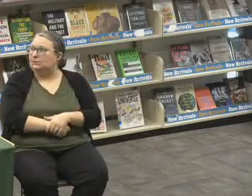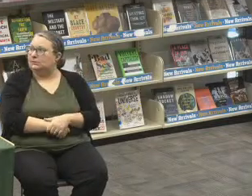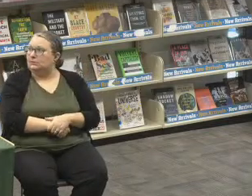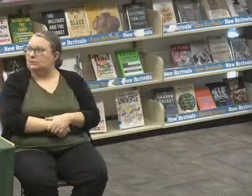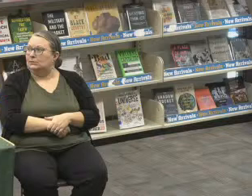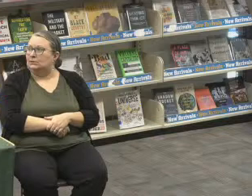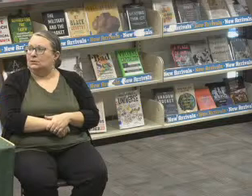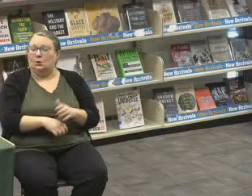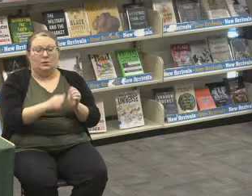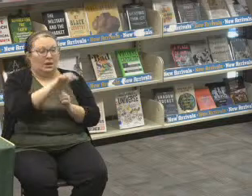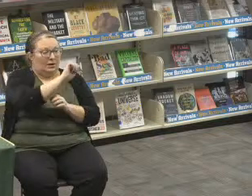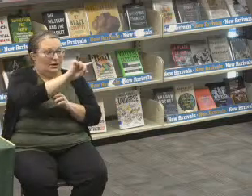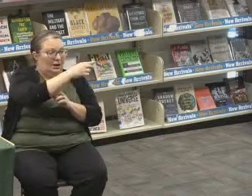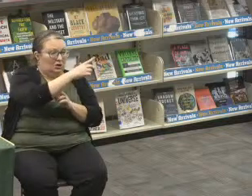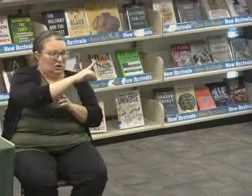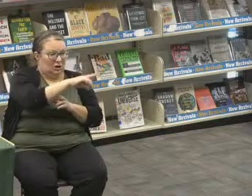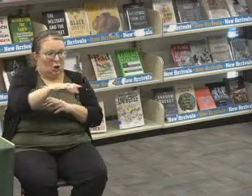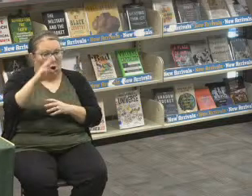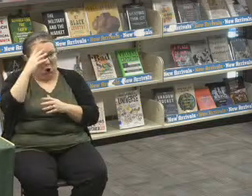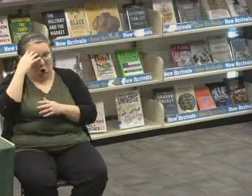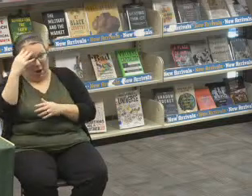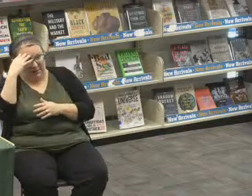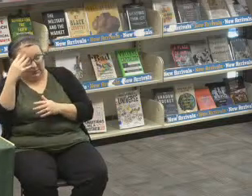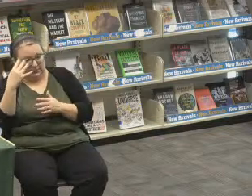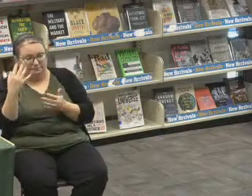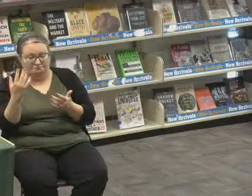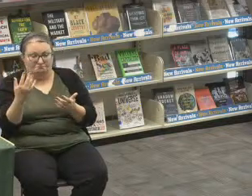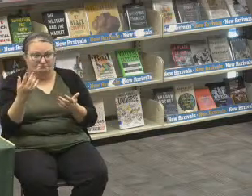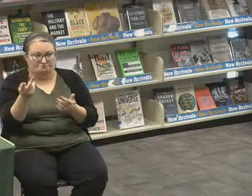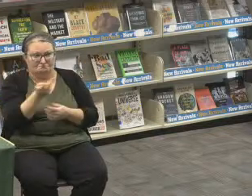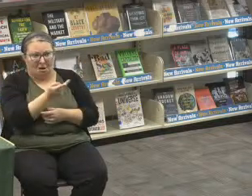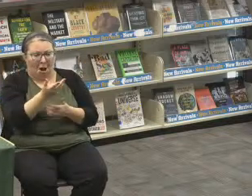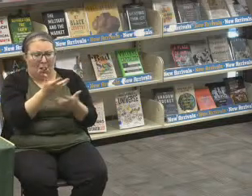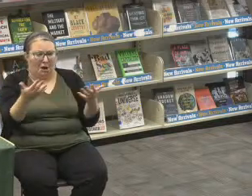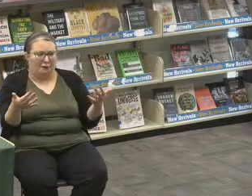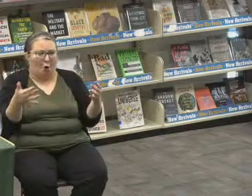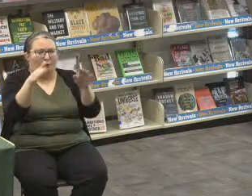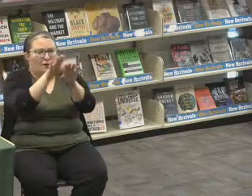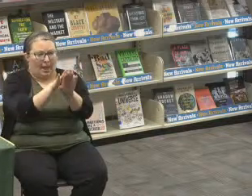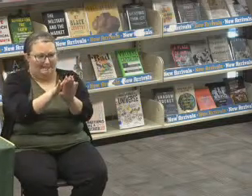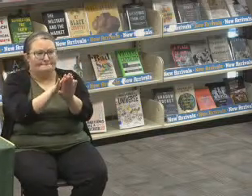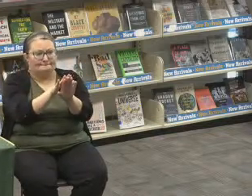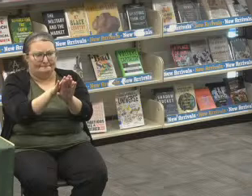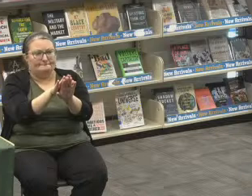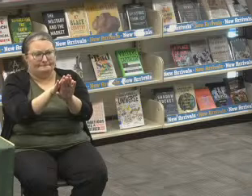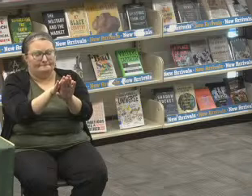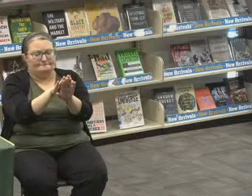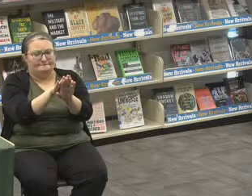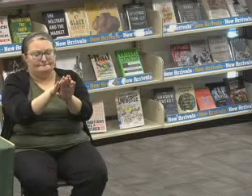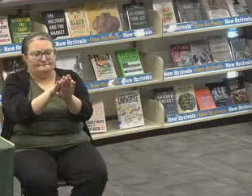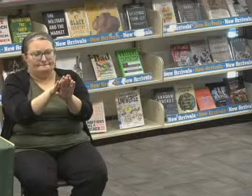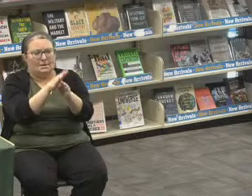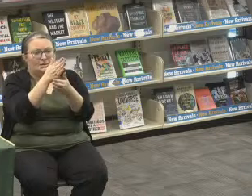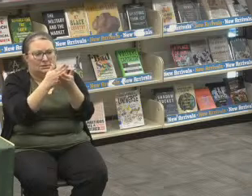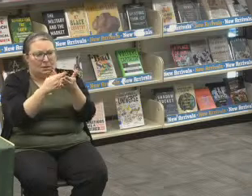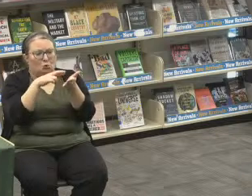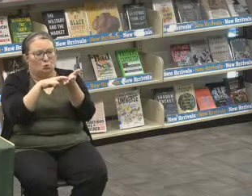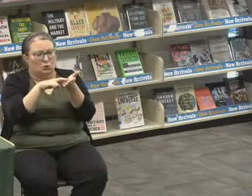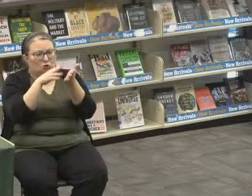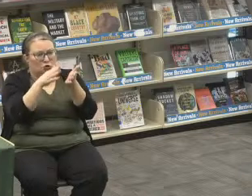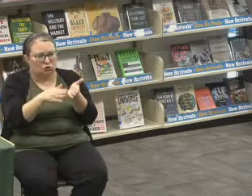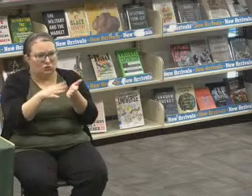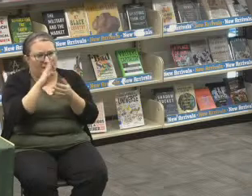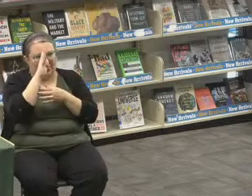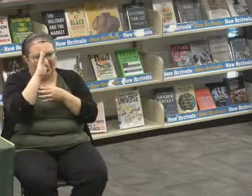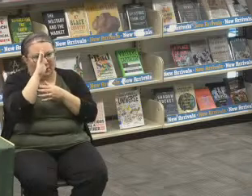When it comes to ADHD and autism, there's a lot of overlap between them. And there are some researchers, some